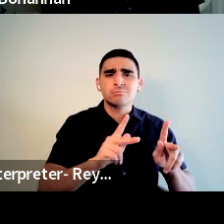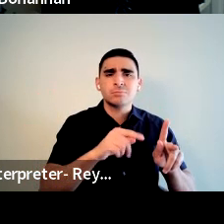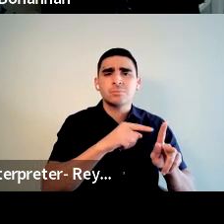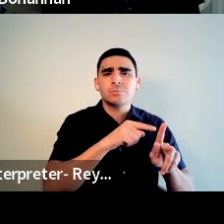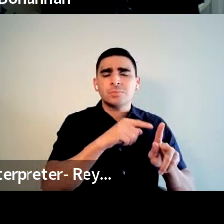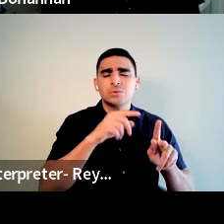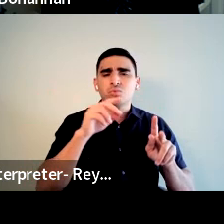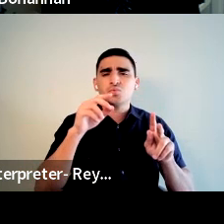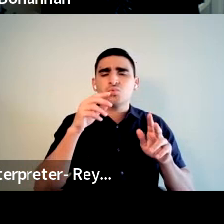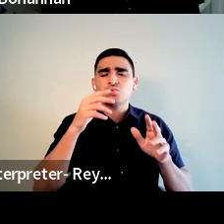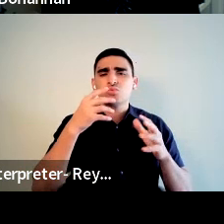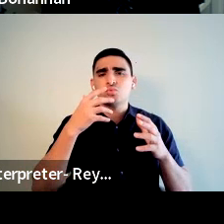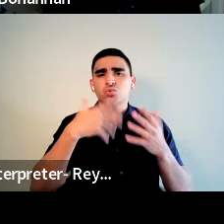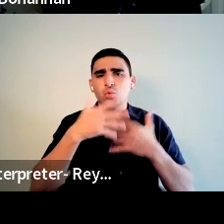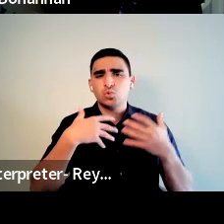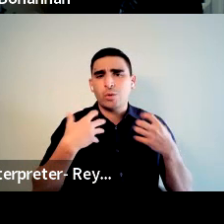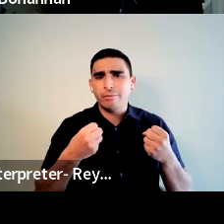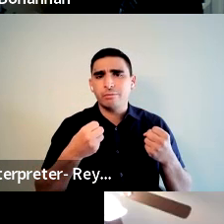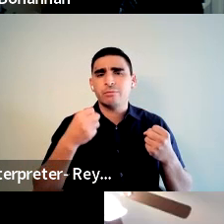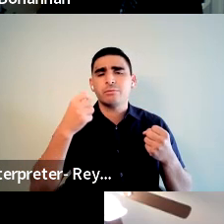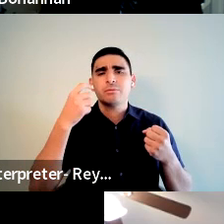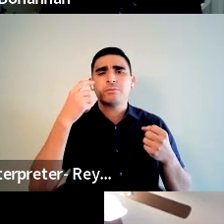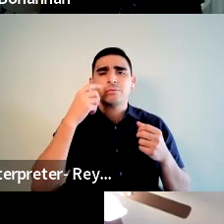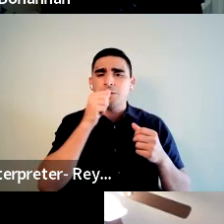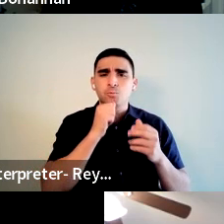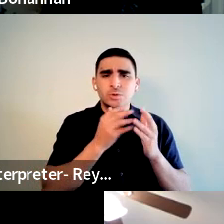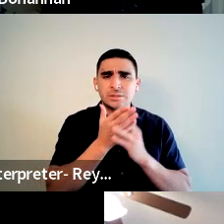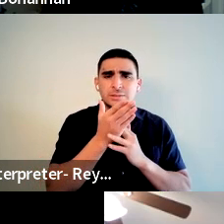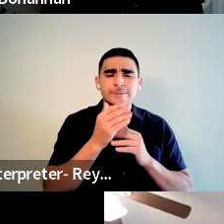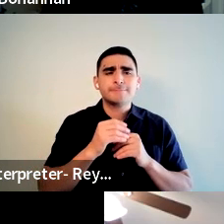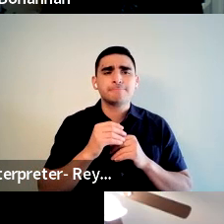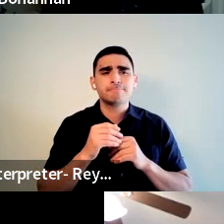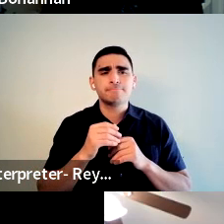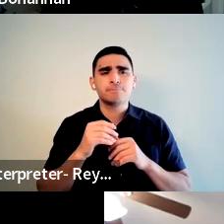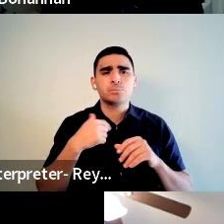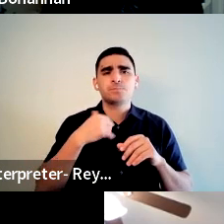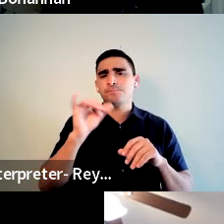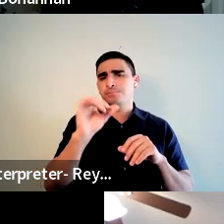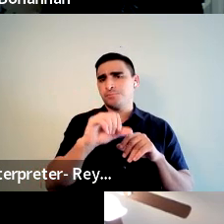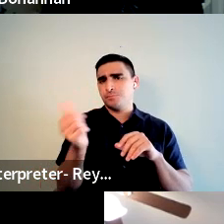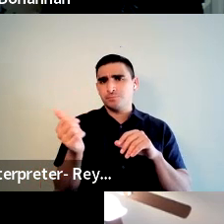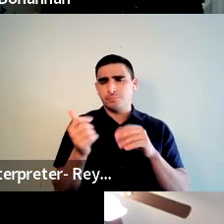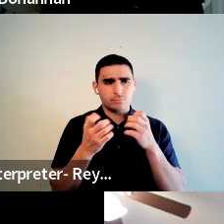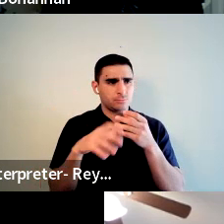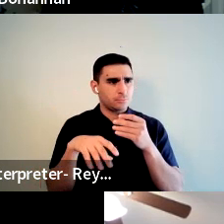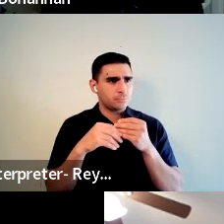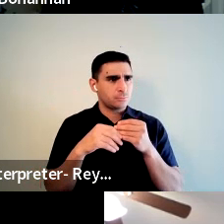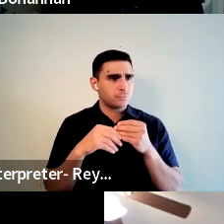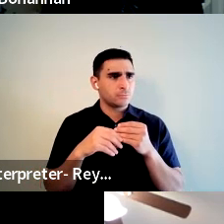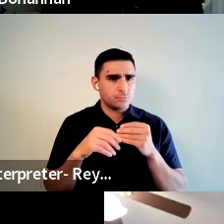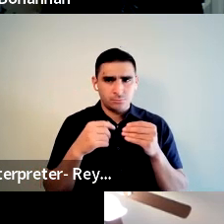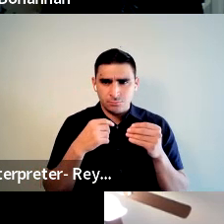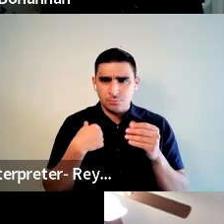resiliency. And also the one thing I want to kind of go into, or not, maybe not go into, but